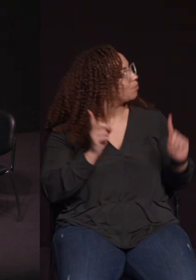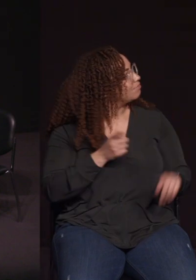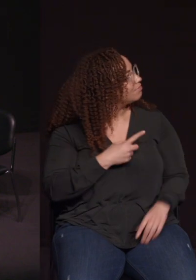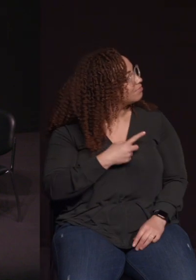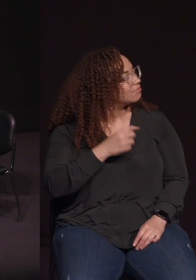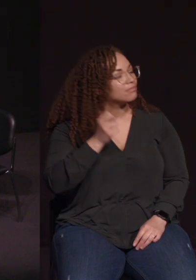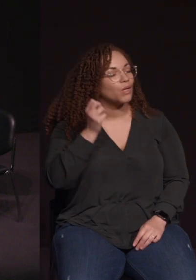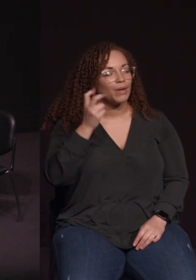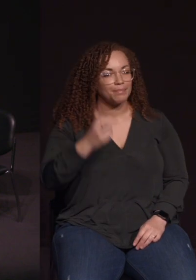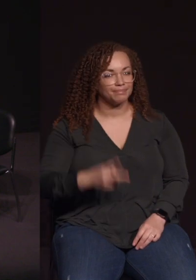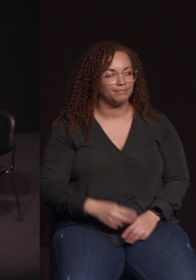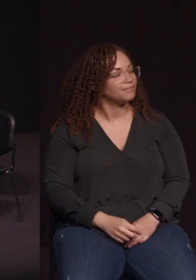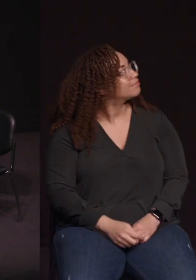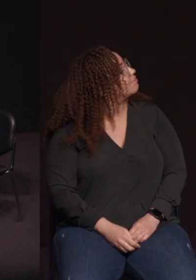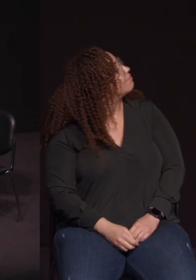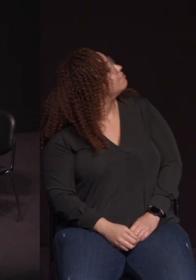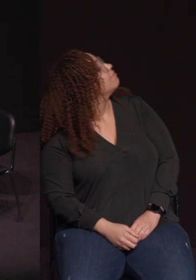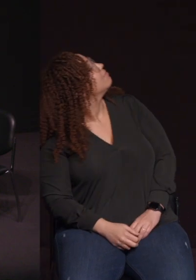Okay.